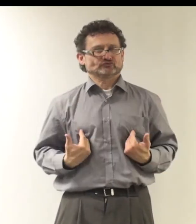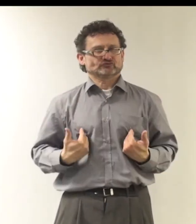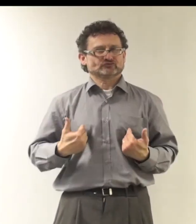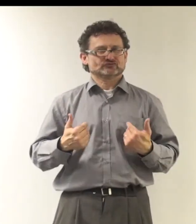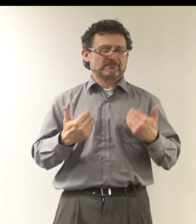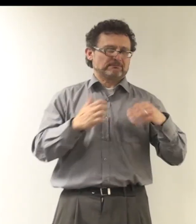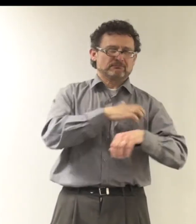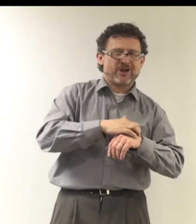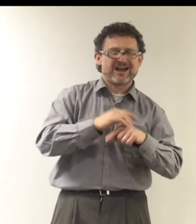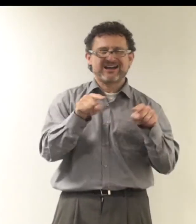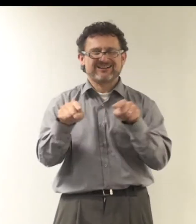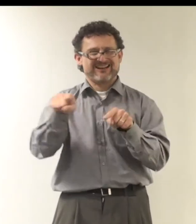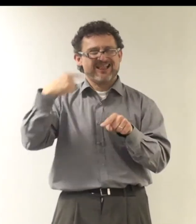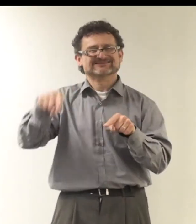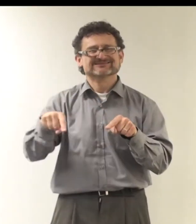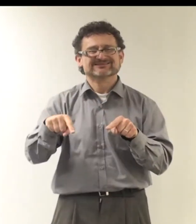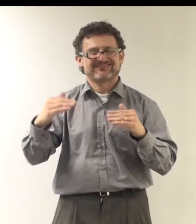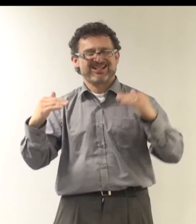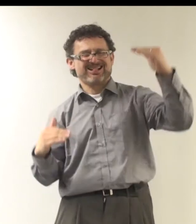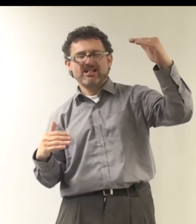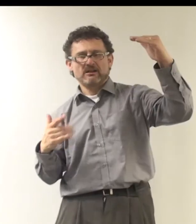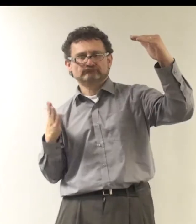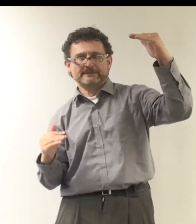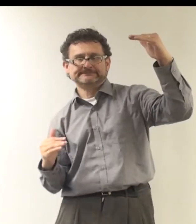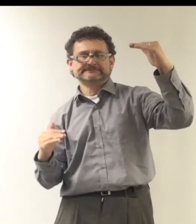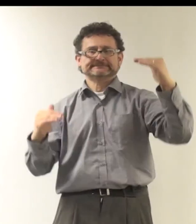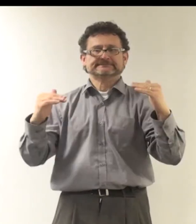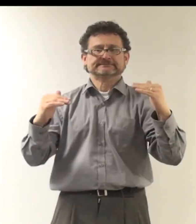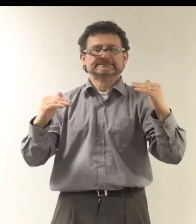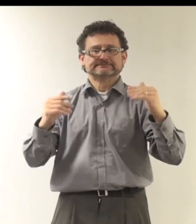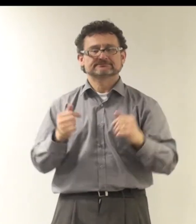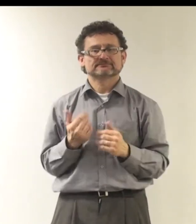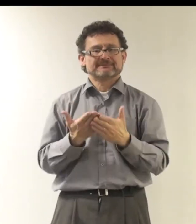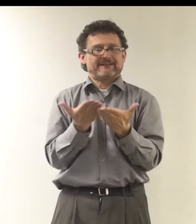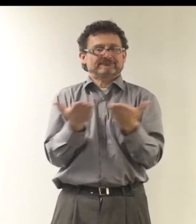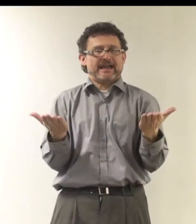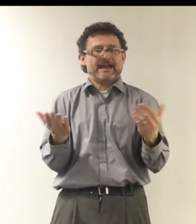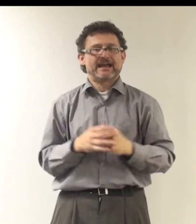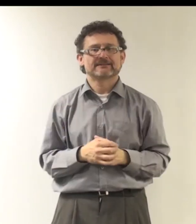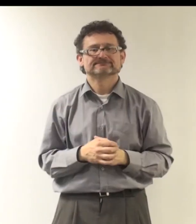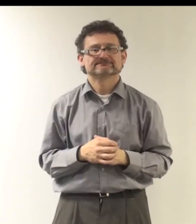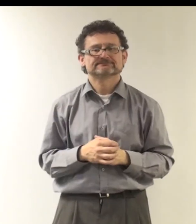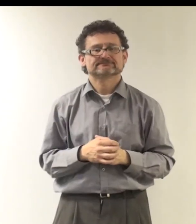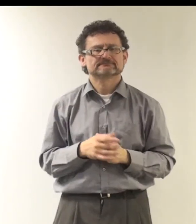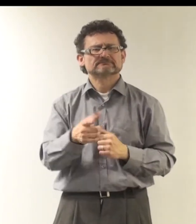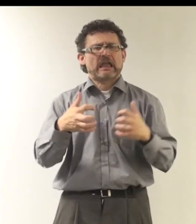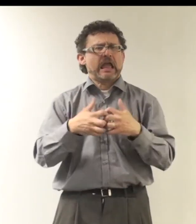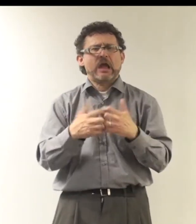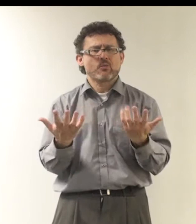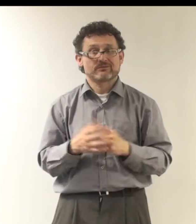on banks and airports. And we'll make London more equal, a fair pay city, reducing the gap between rich and